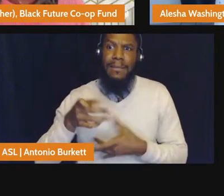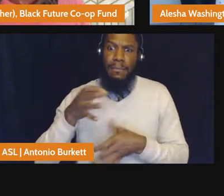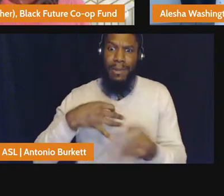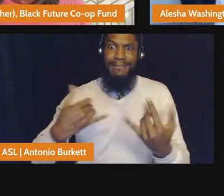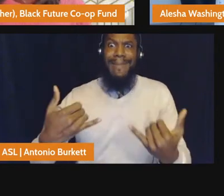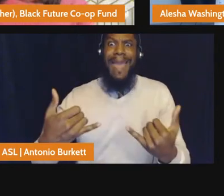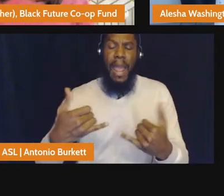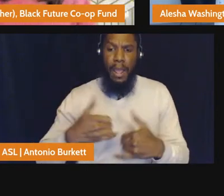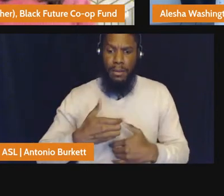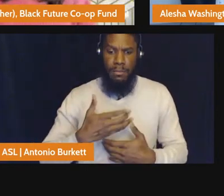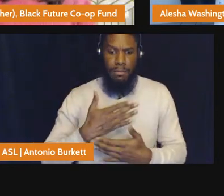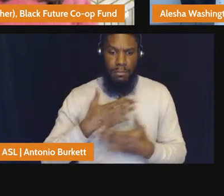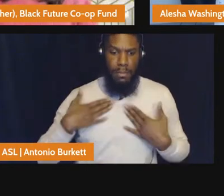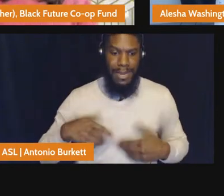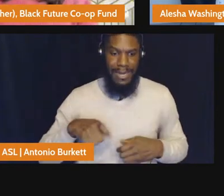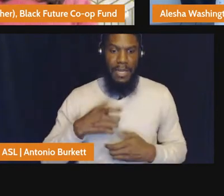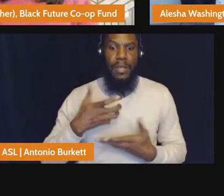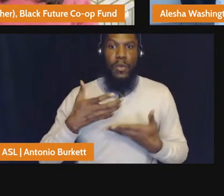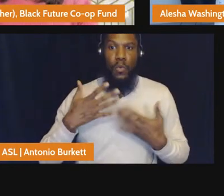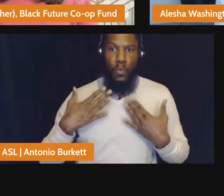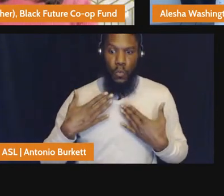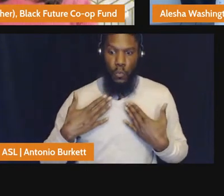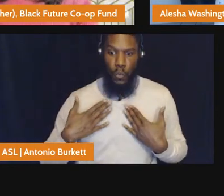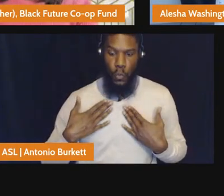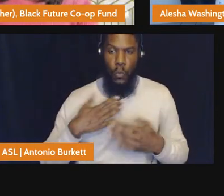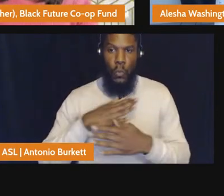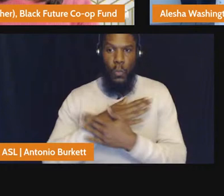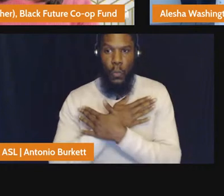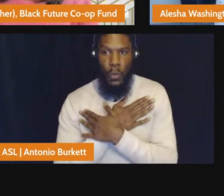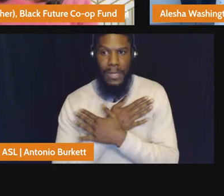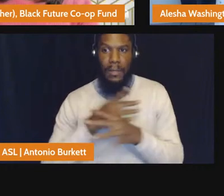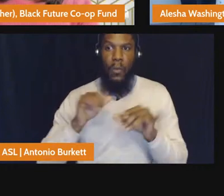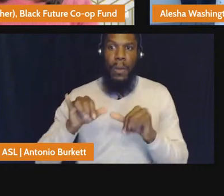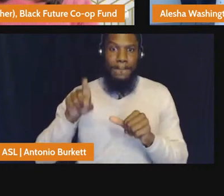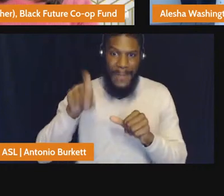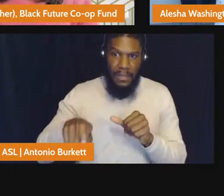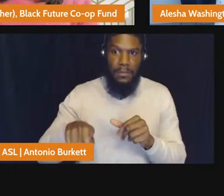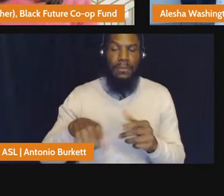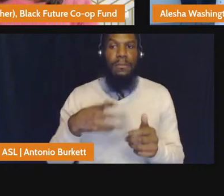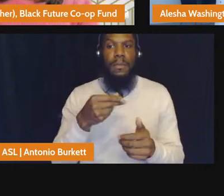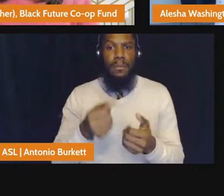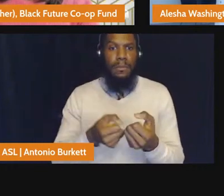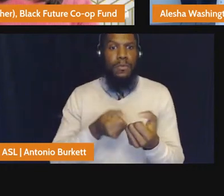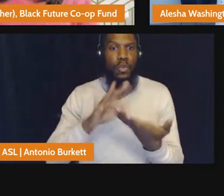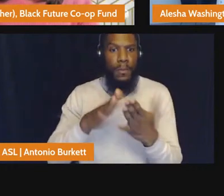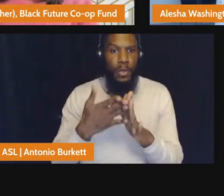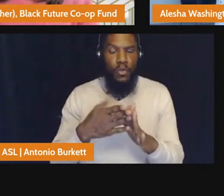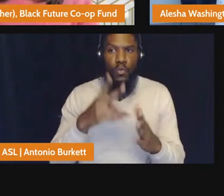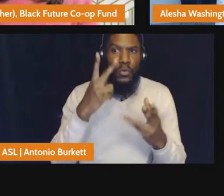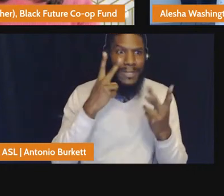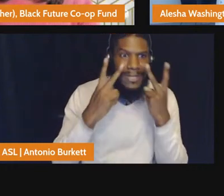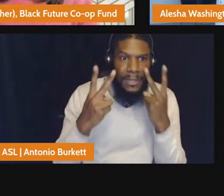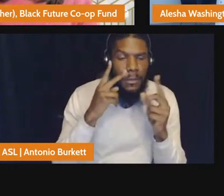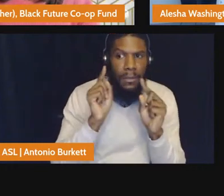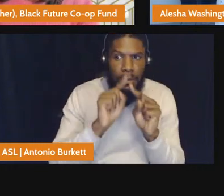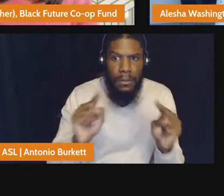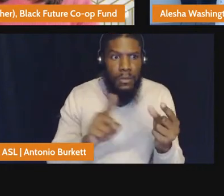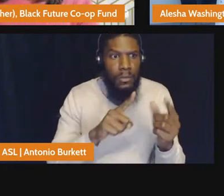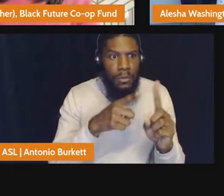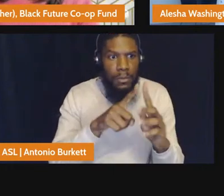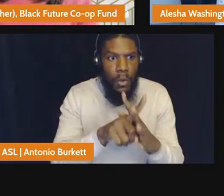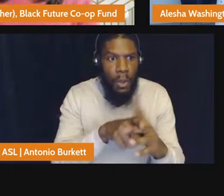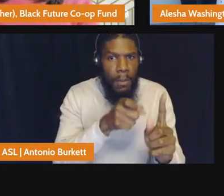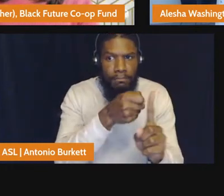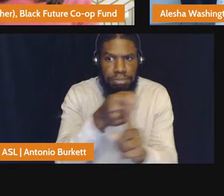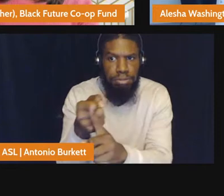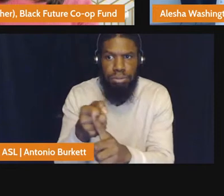your body and take care of yourself. And then look to your community to support each other when you're seeing it happening in other places as well,